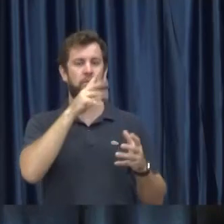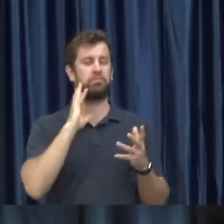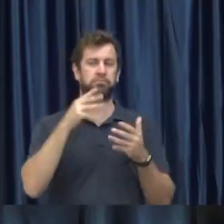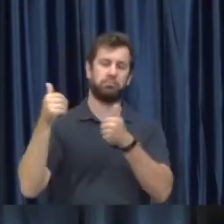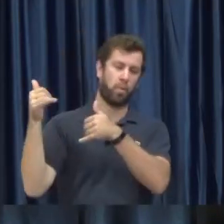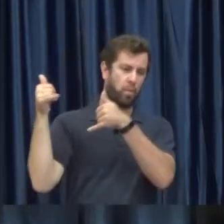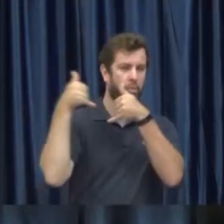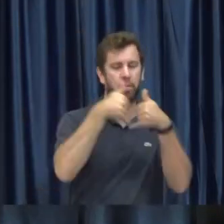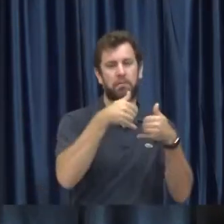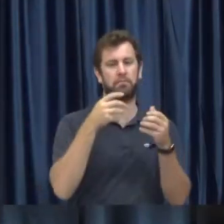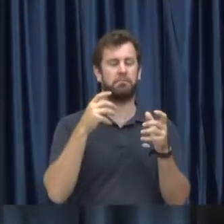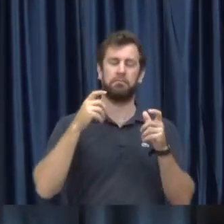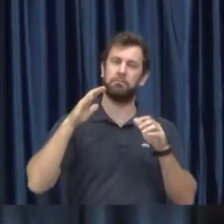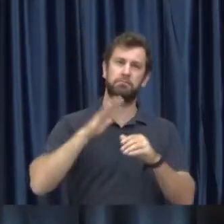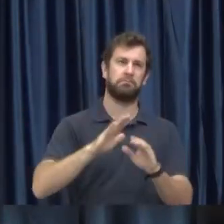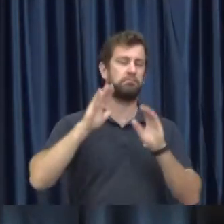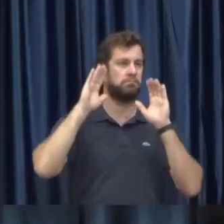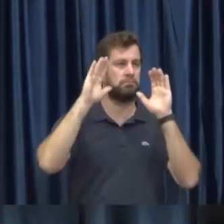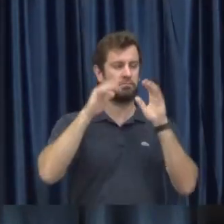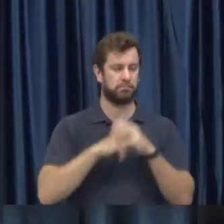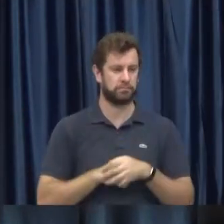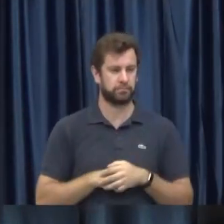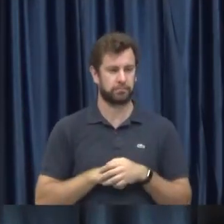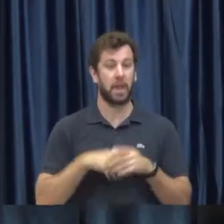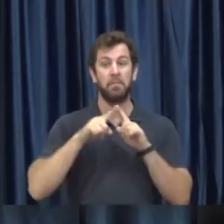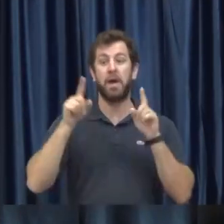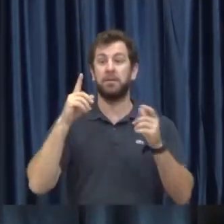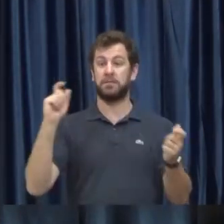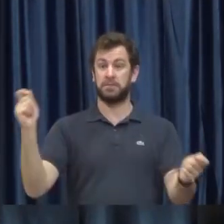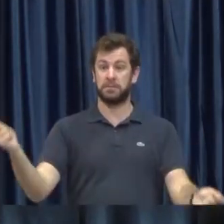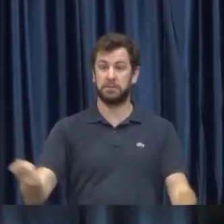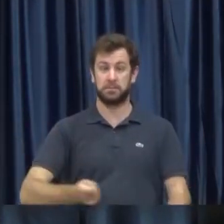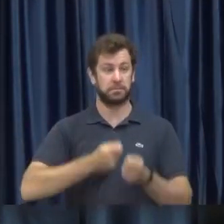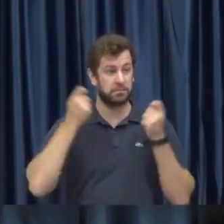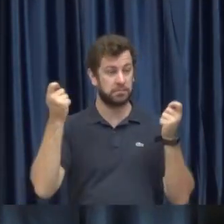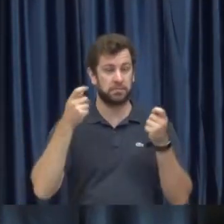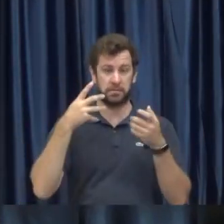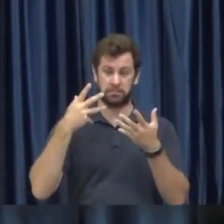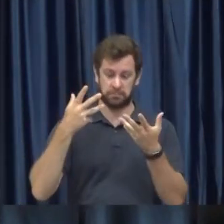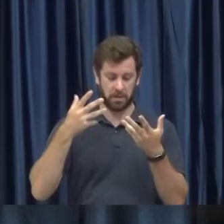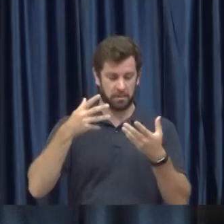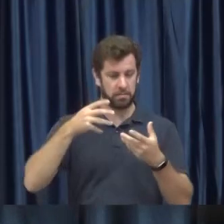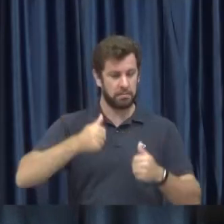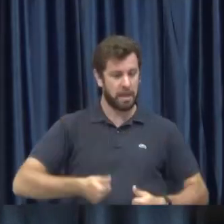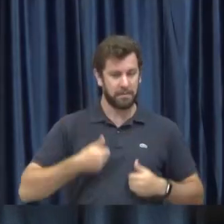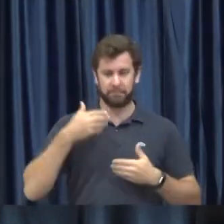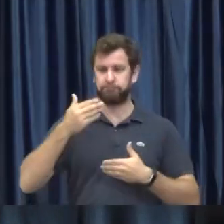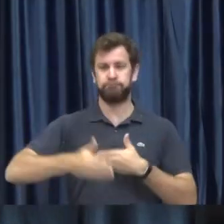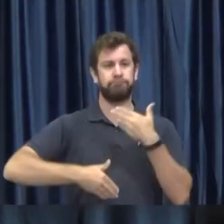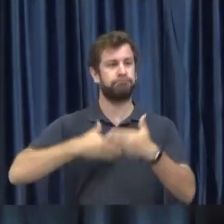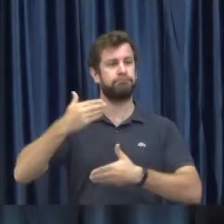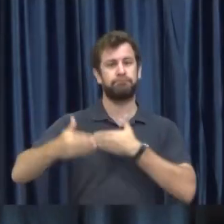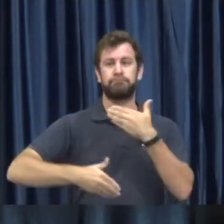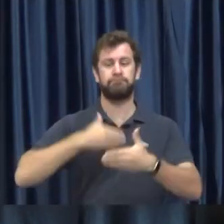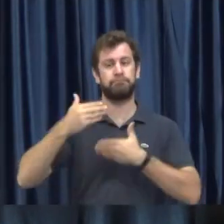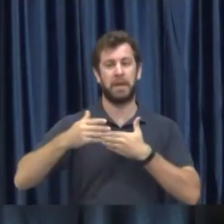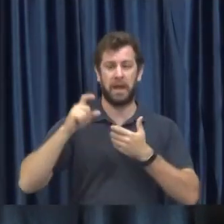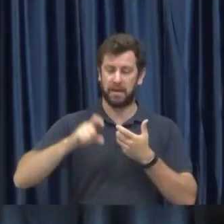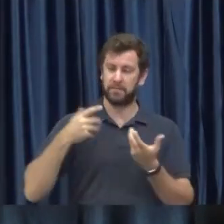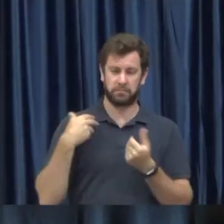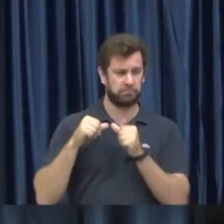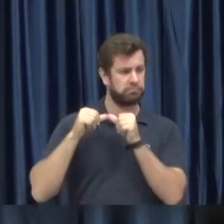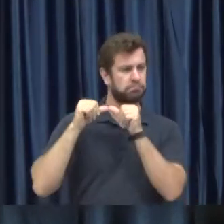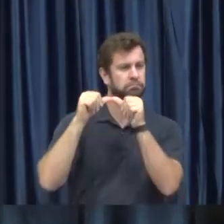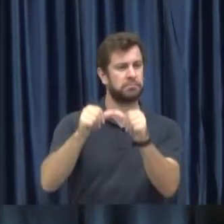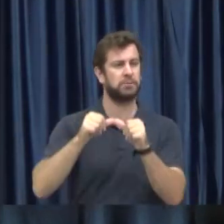sacrifice has to continue. It has to continue when we leave the precincts of the Hajj.